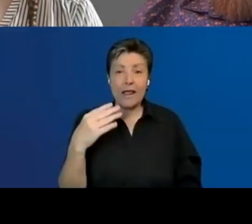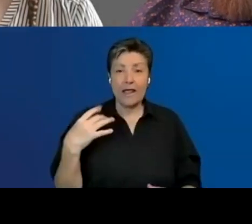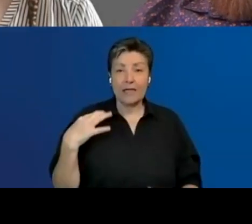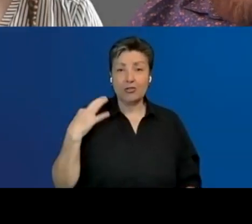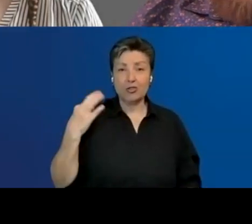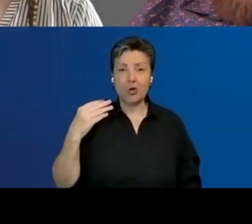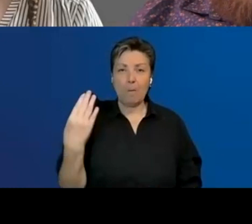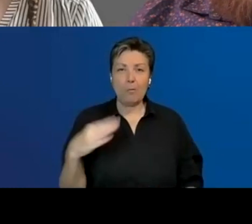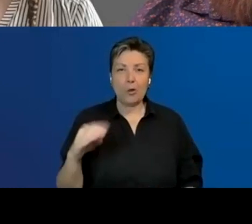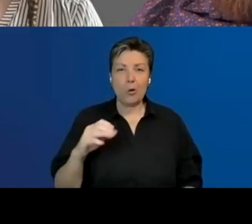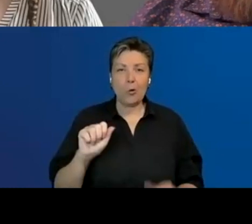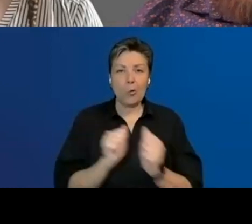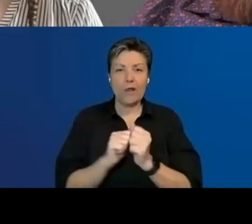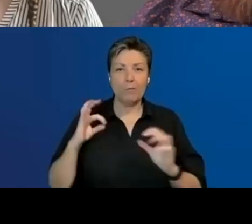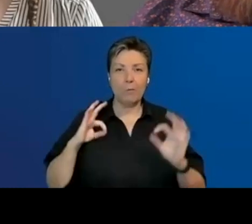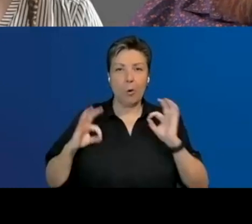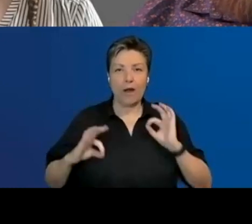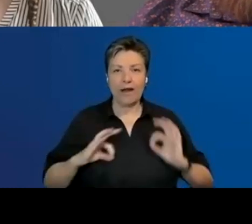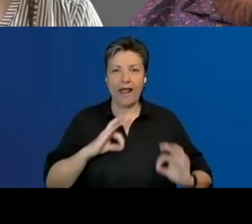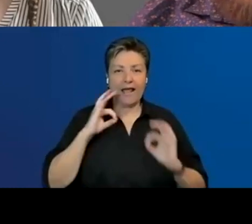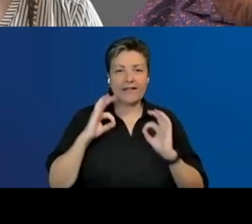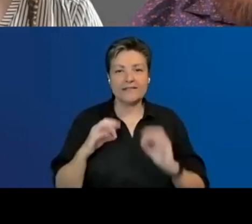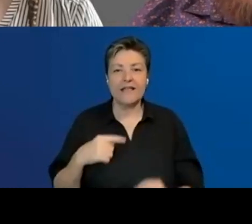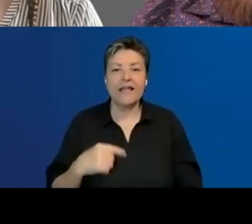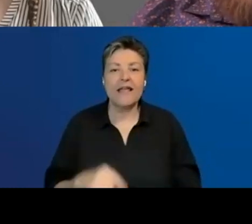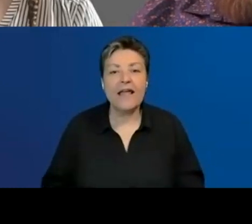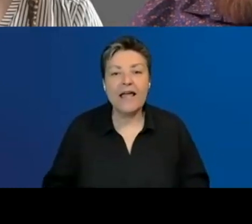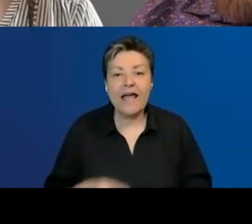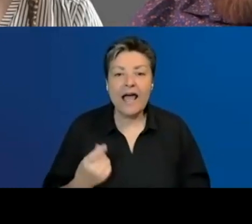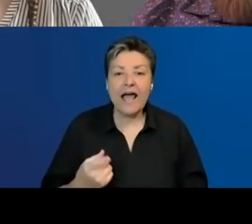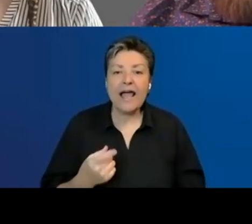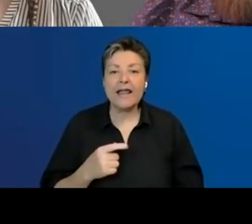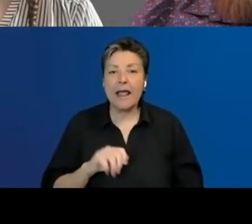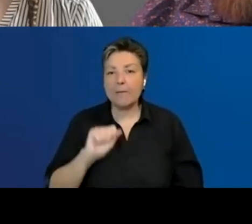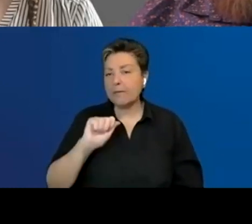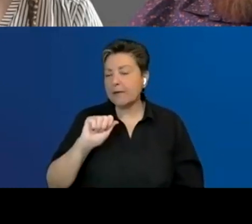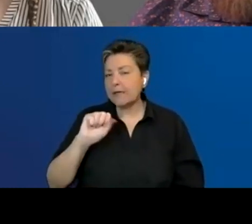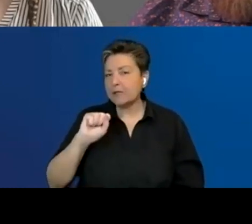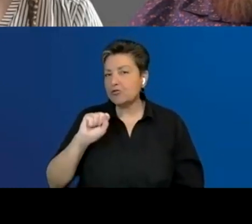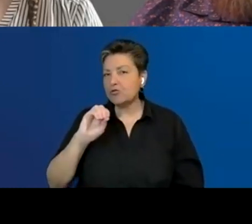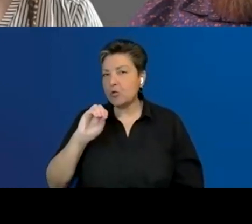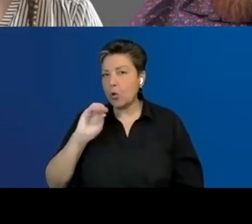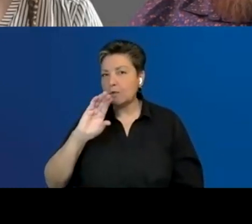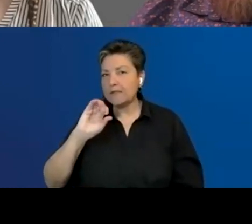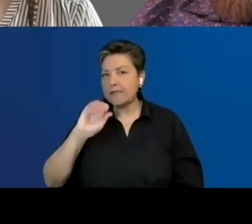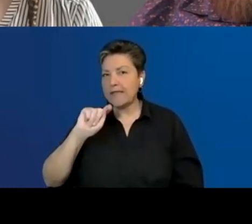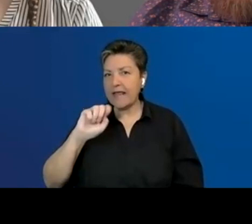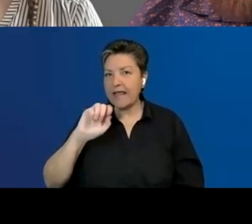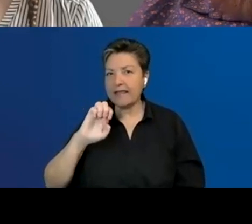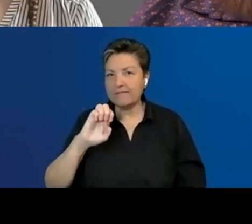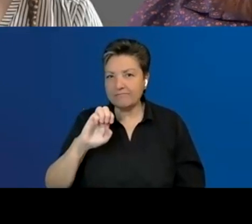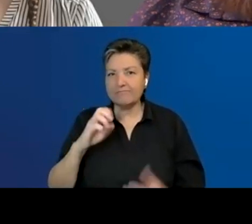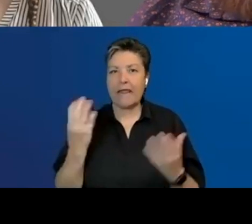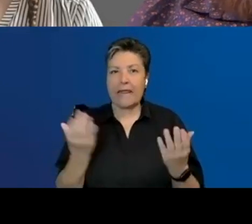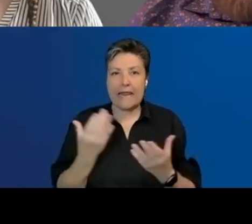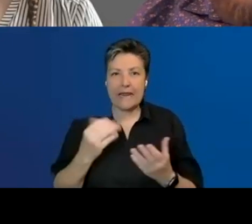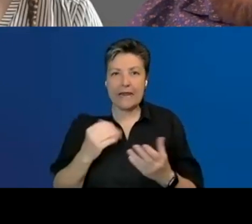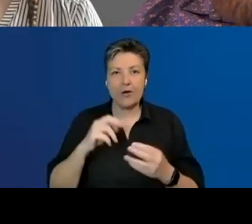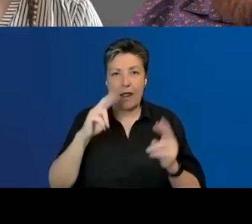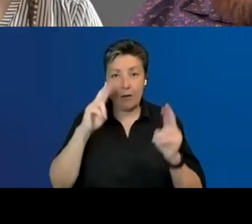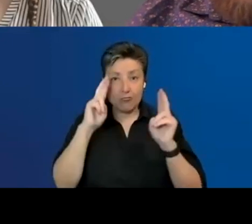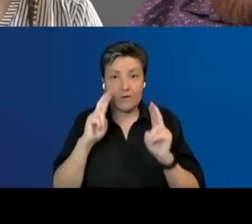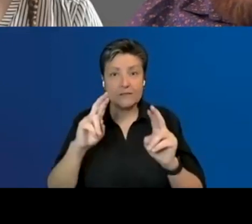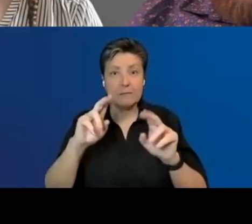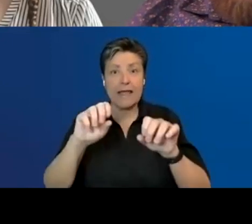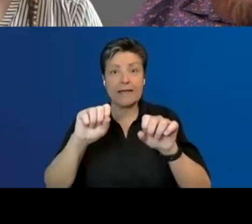I am the Faith, Inclusion, and Belonging Associate here at Respectability, and I am also